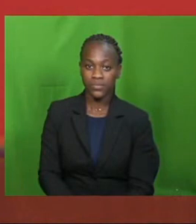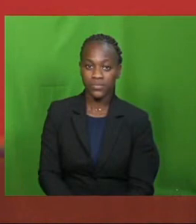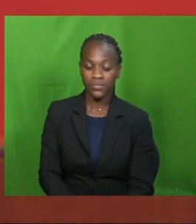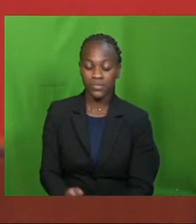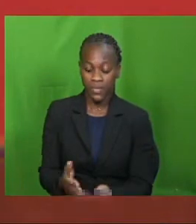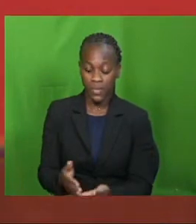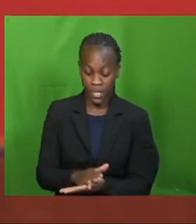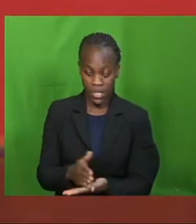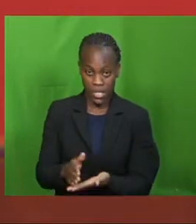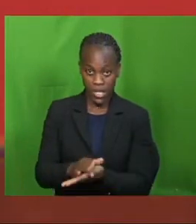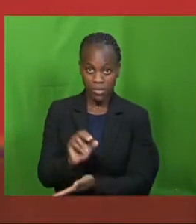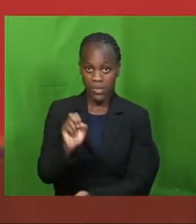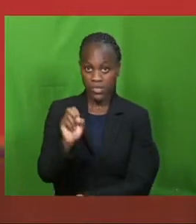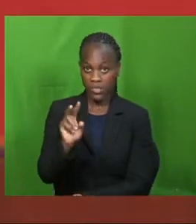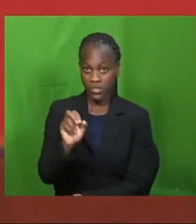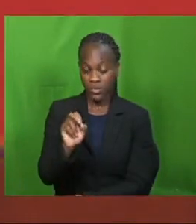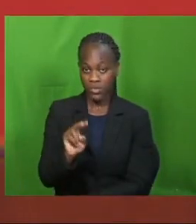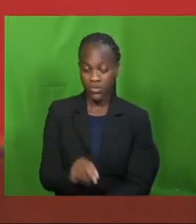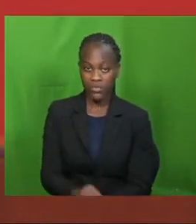Page 12.